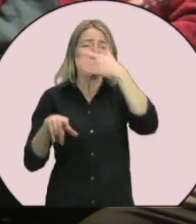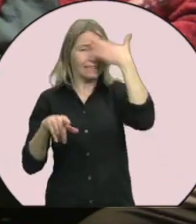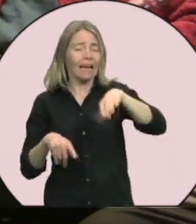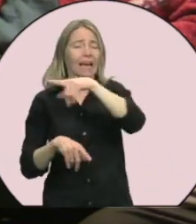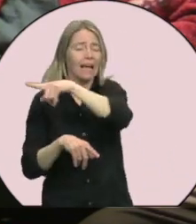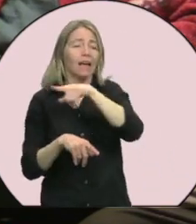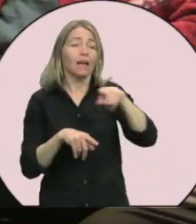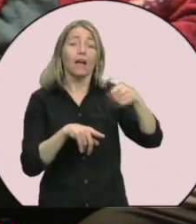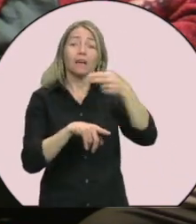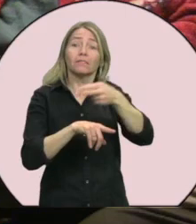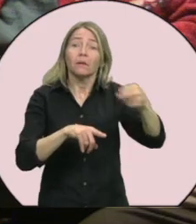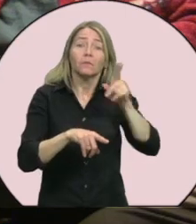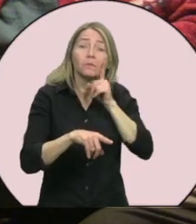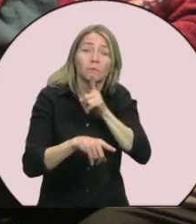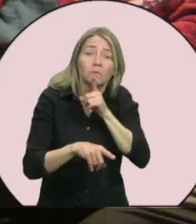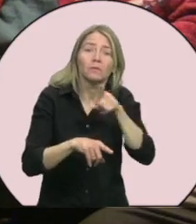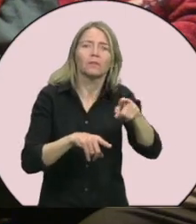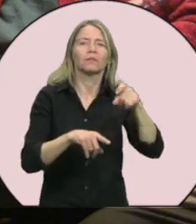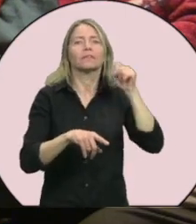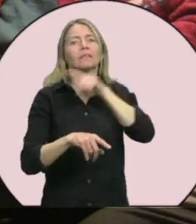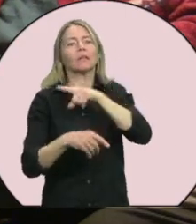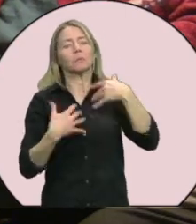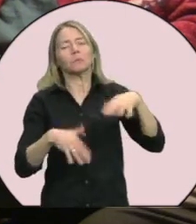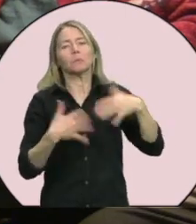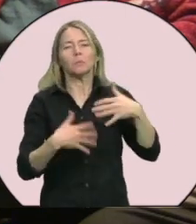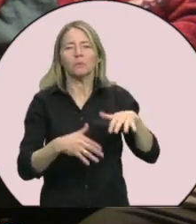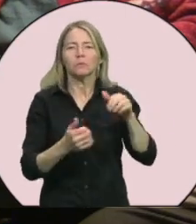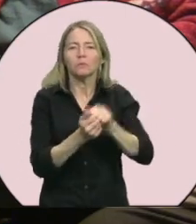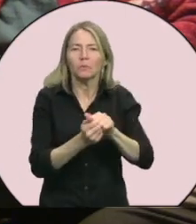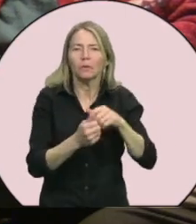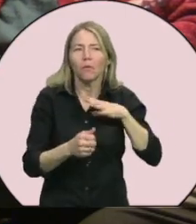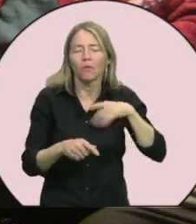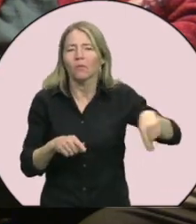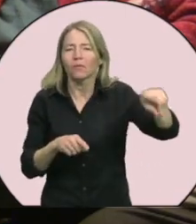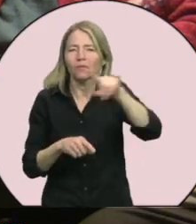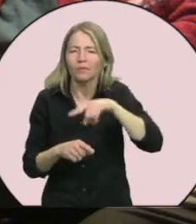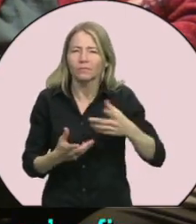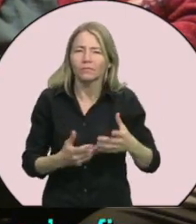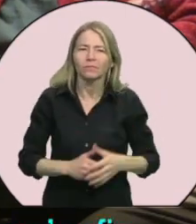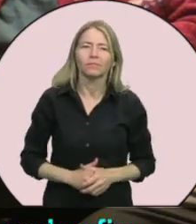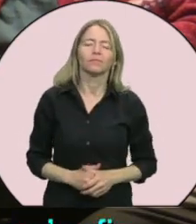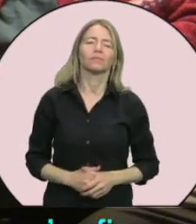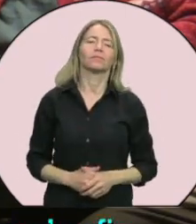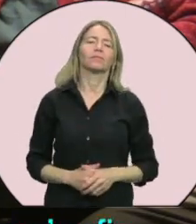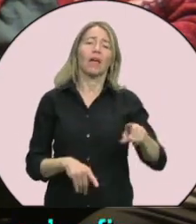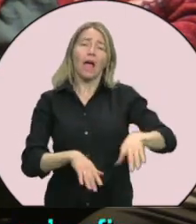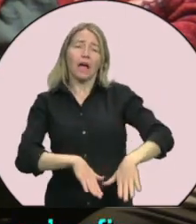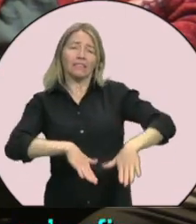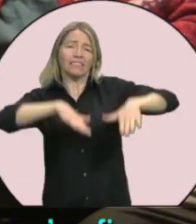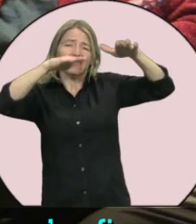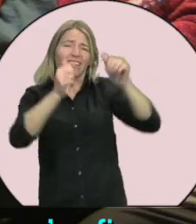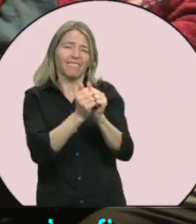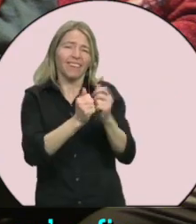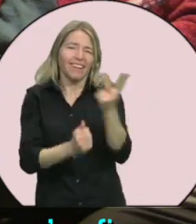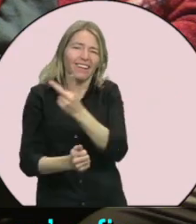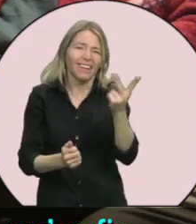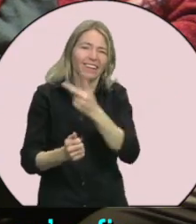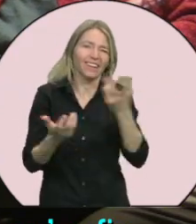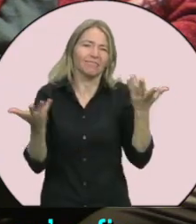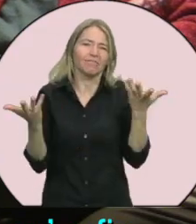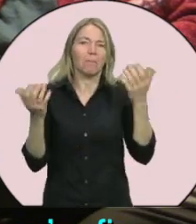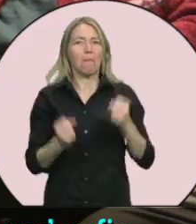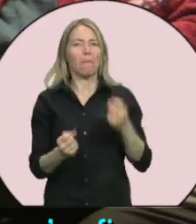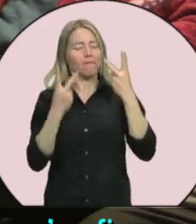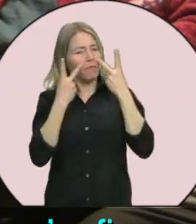she knows how difficult it is with someone who has disability trying to get help. Yeah. She grew up with that, and she knows that